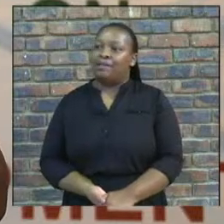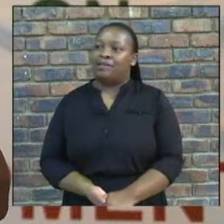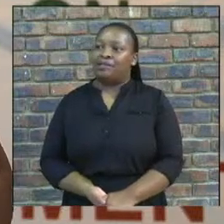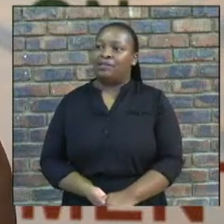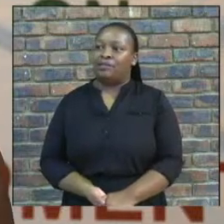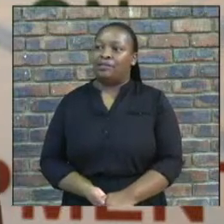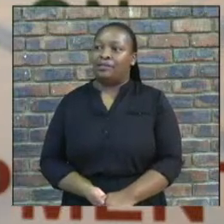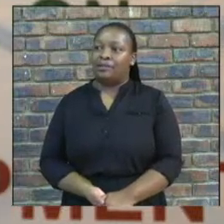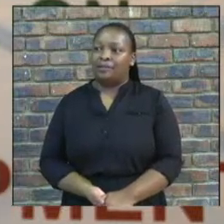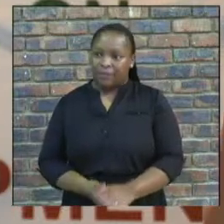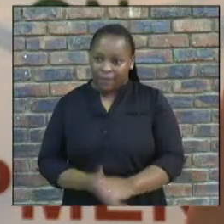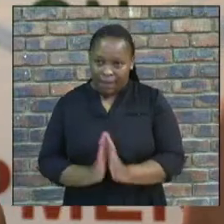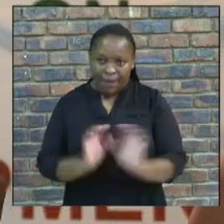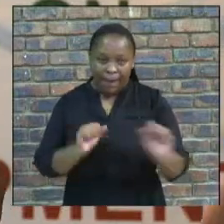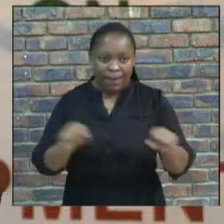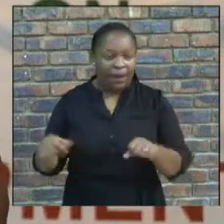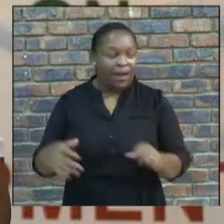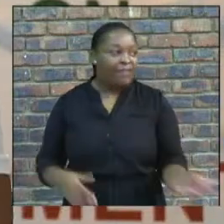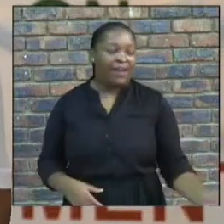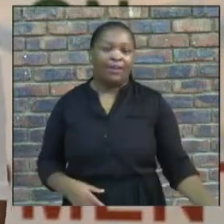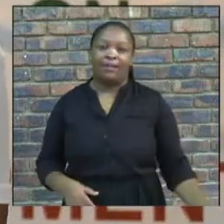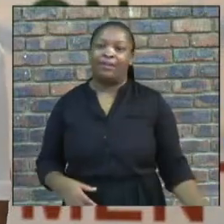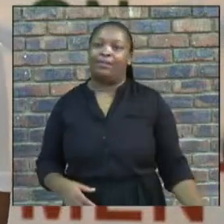Amen. Thank you very much.